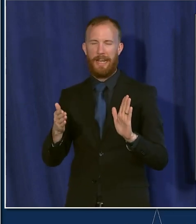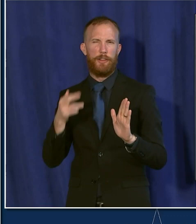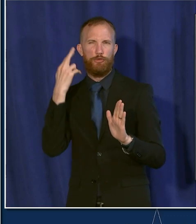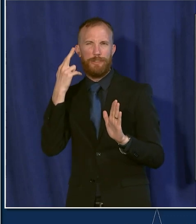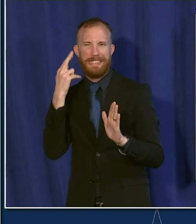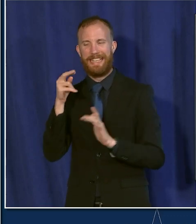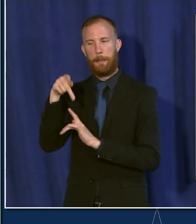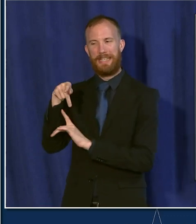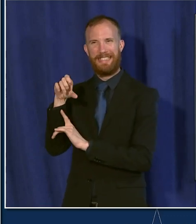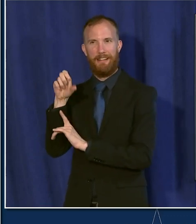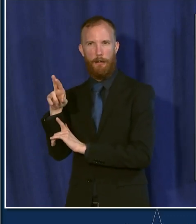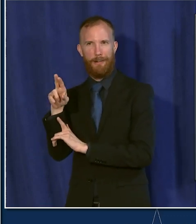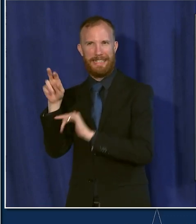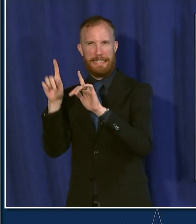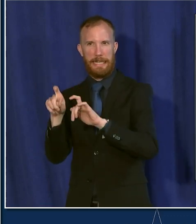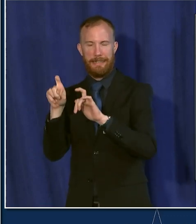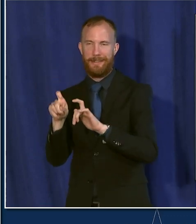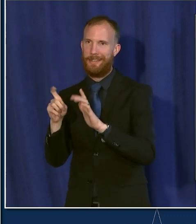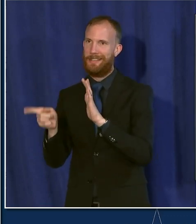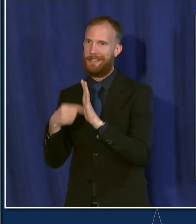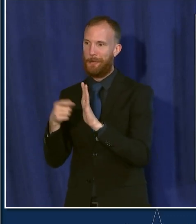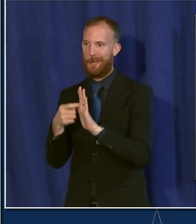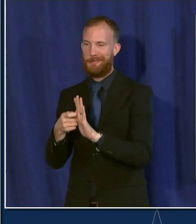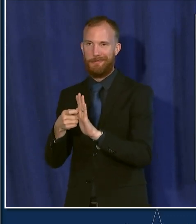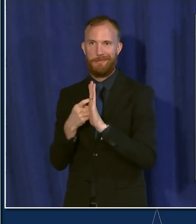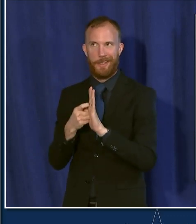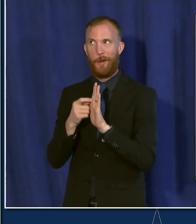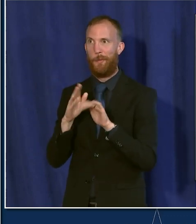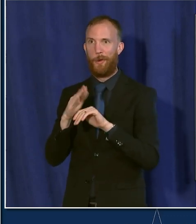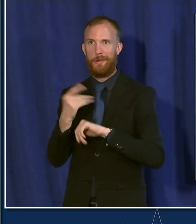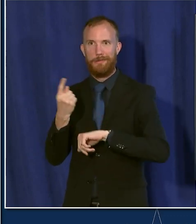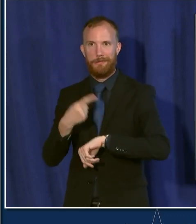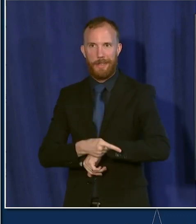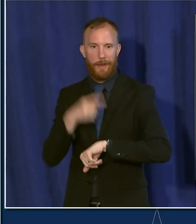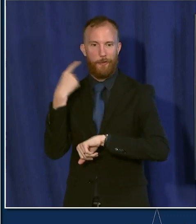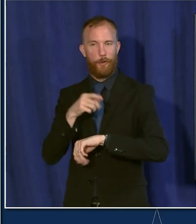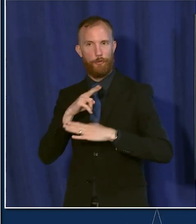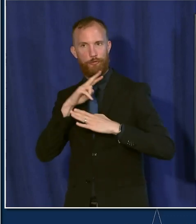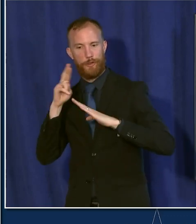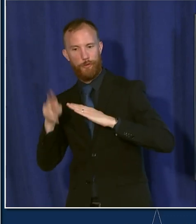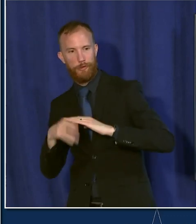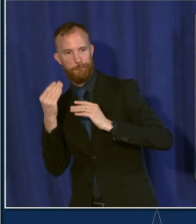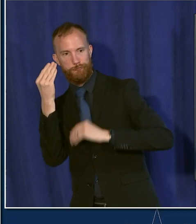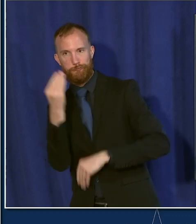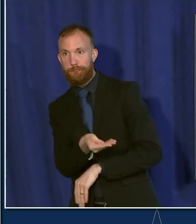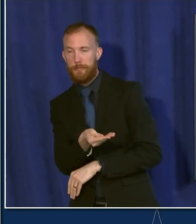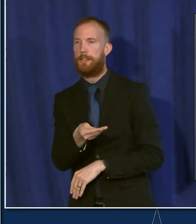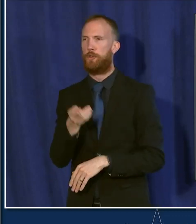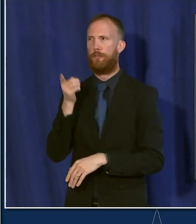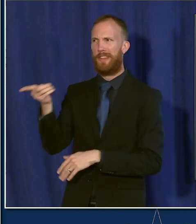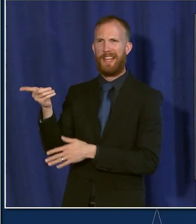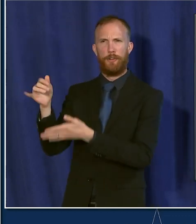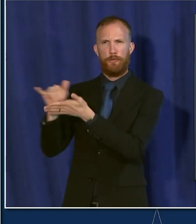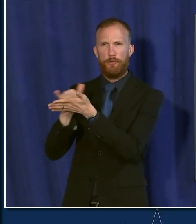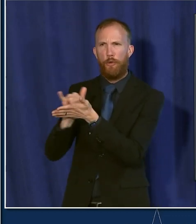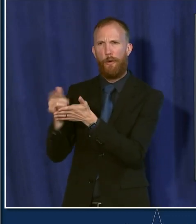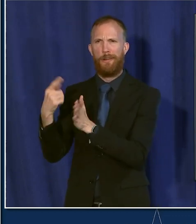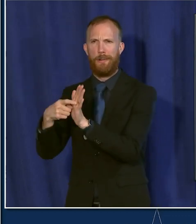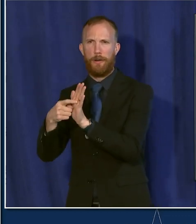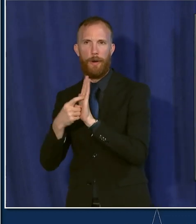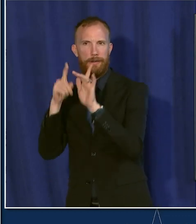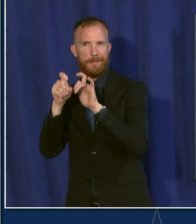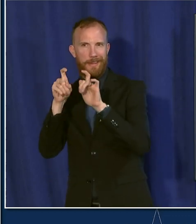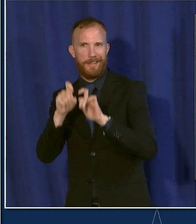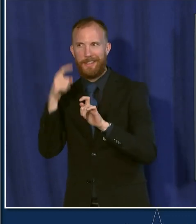actually takes more than 24 hours for that result to return. And so where you look at, in New York, where they've required testing to get into